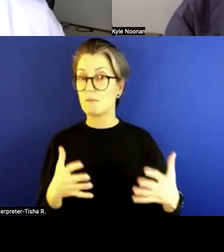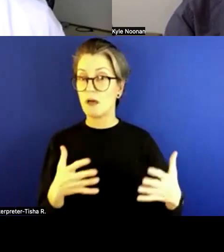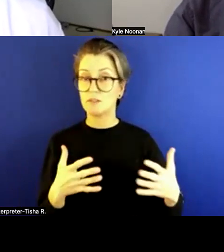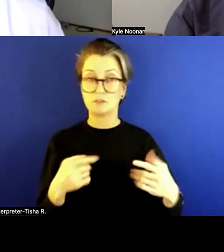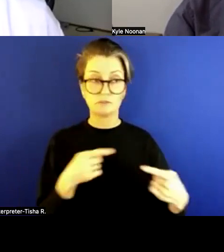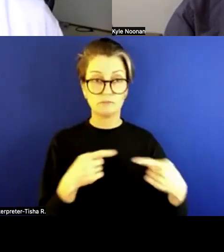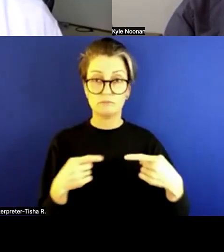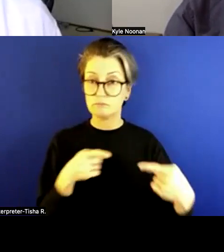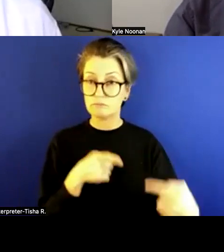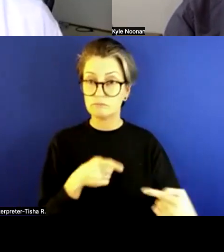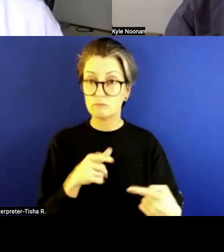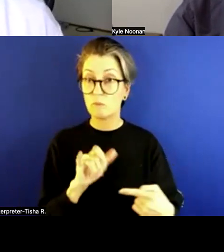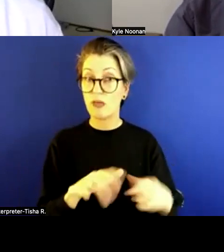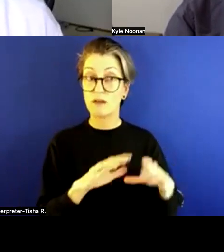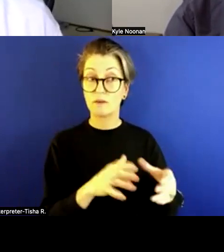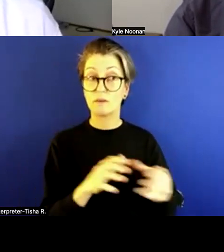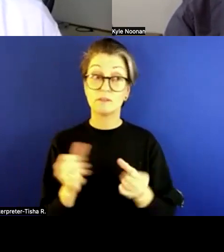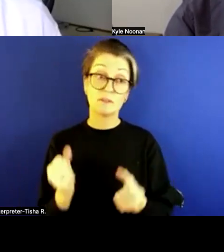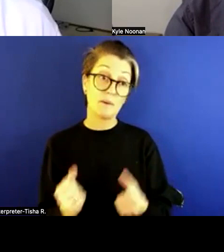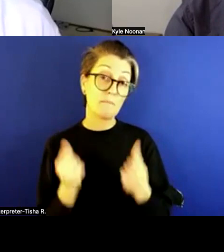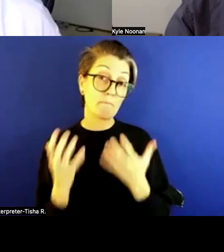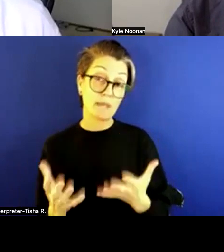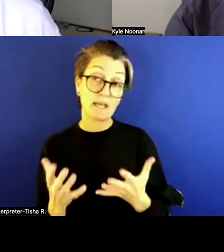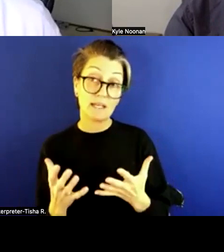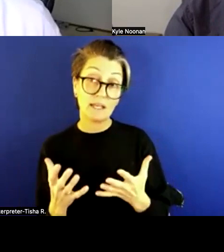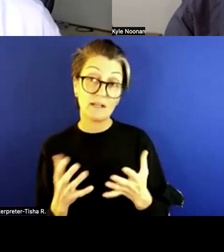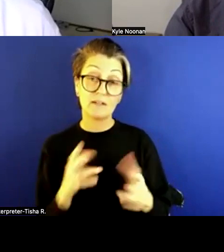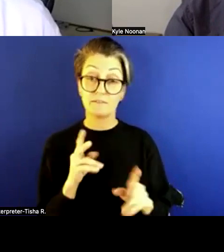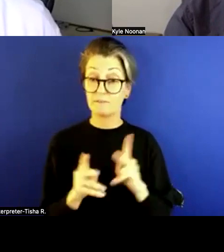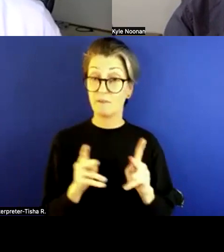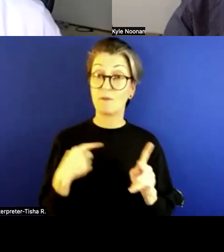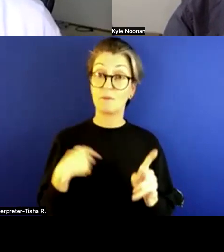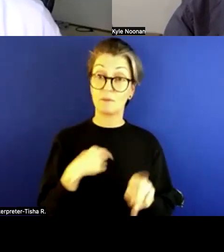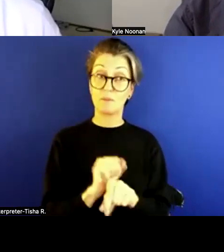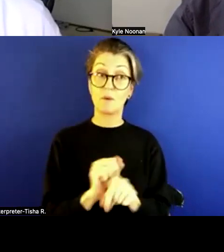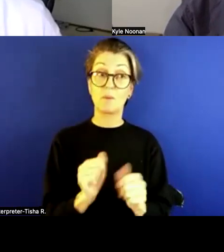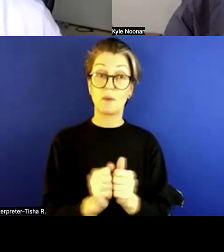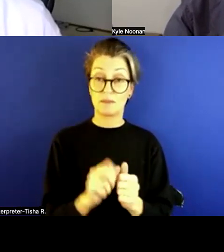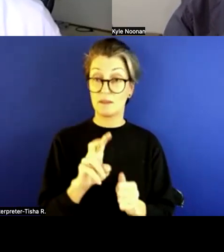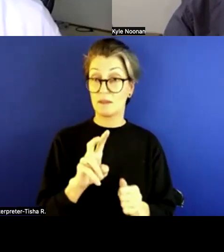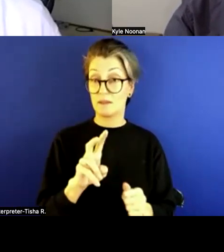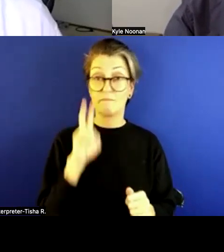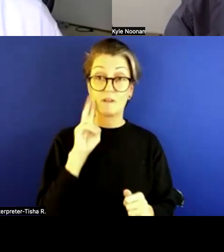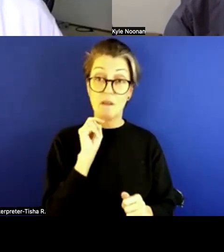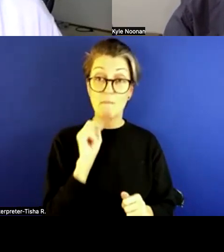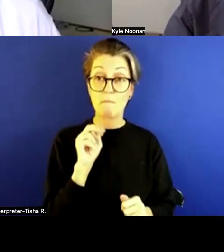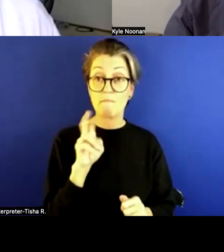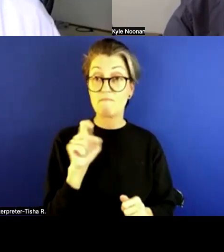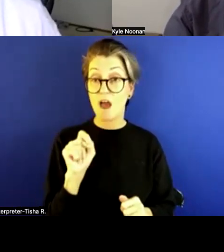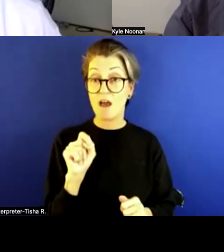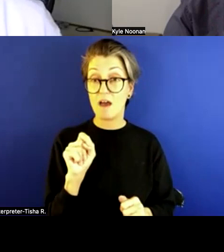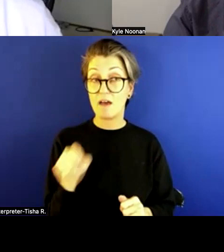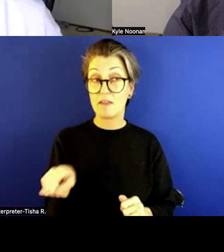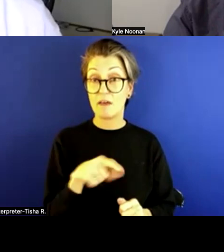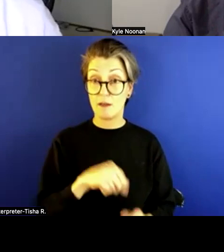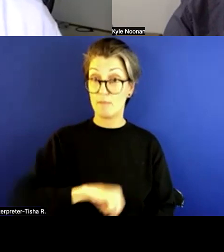that category, whereas a lot of the folks that we have worked with that are Vietnam veterans, particularly in that era, are very